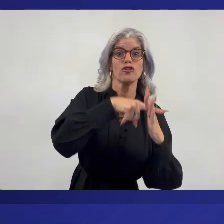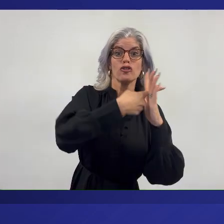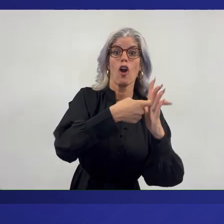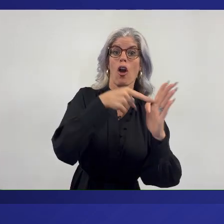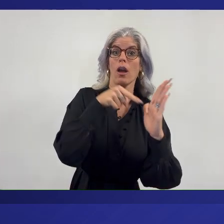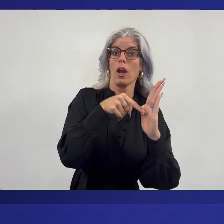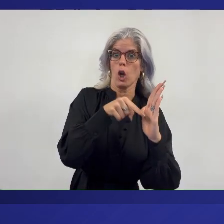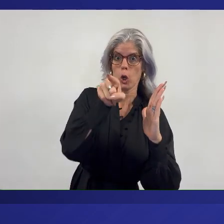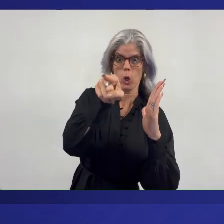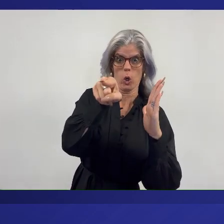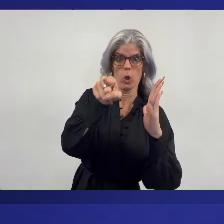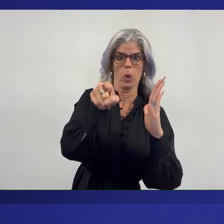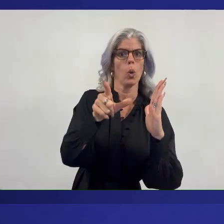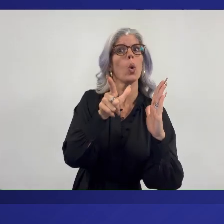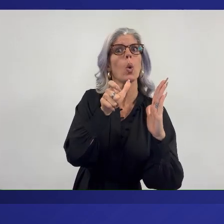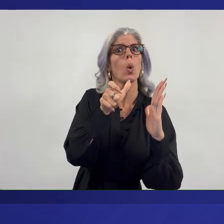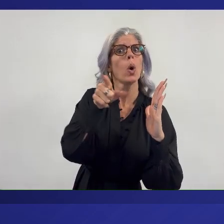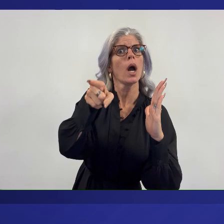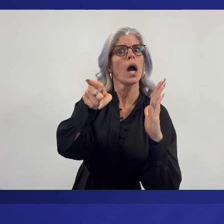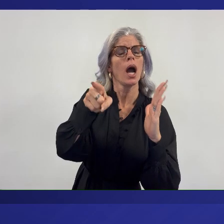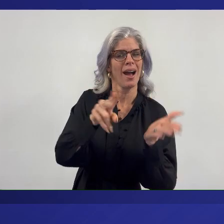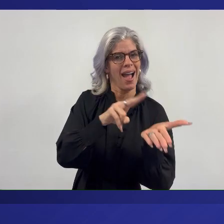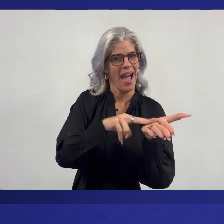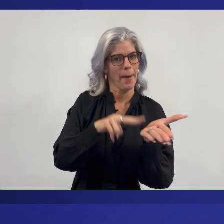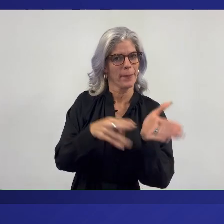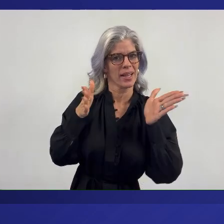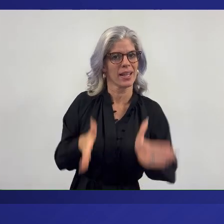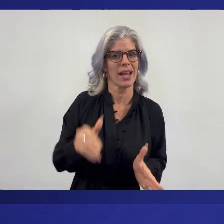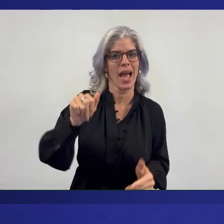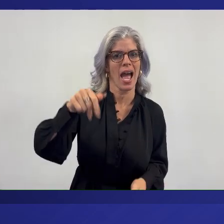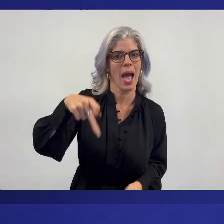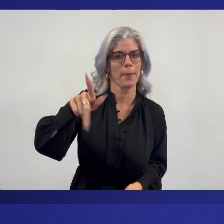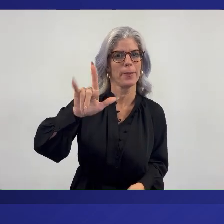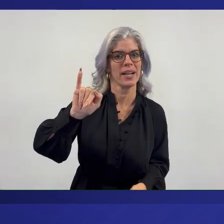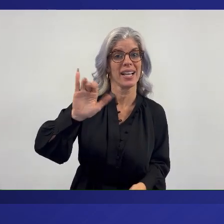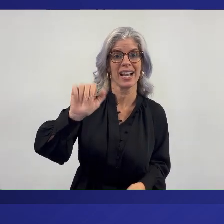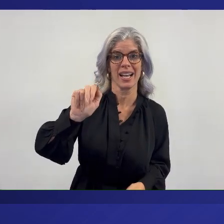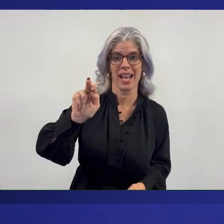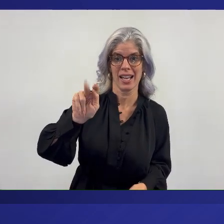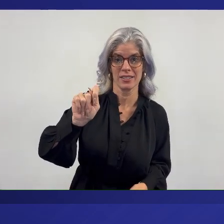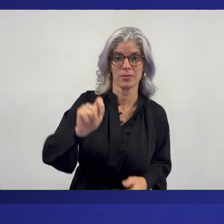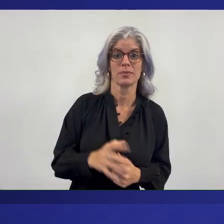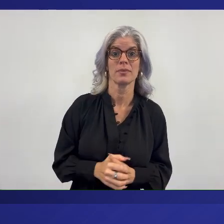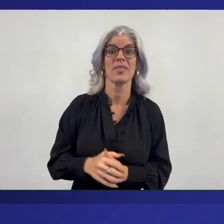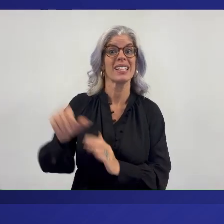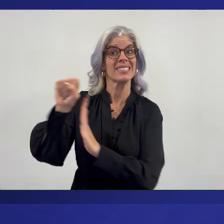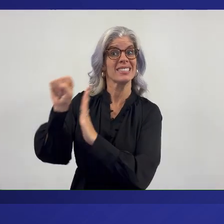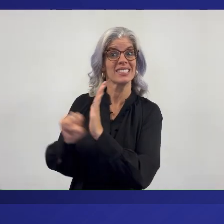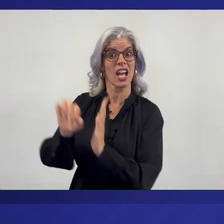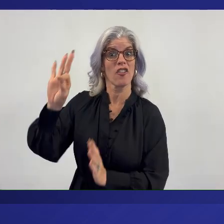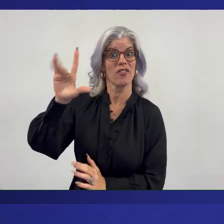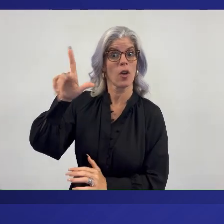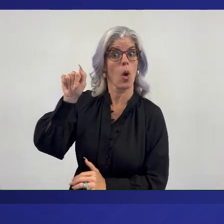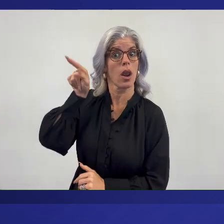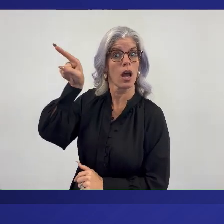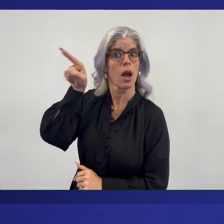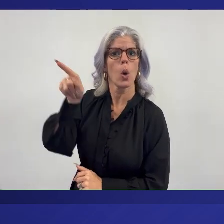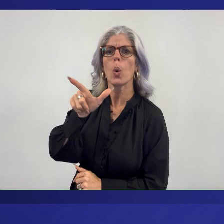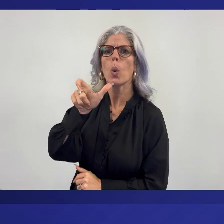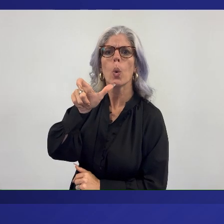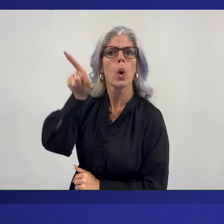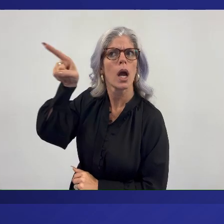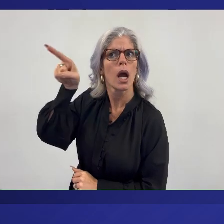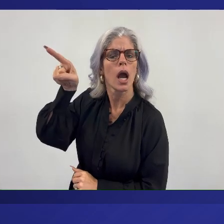delivery process from the start of the incident, which triggers the pre-award activities, all the way to the last step, final reconciliation and